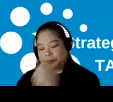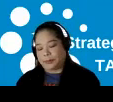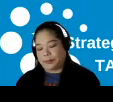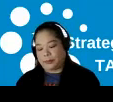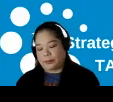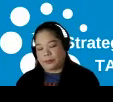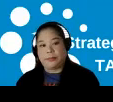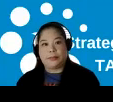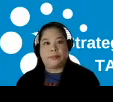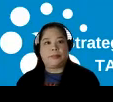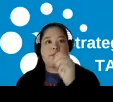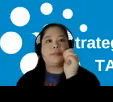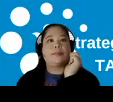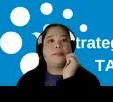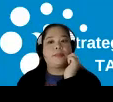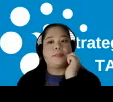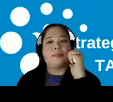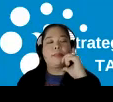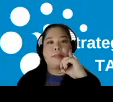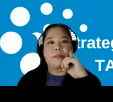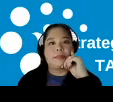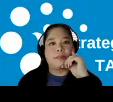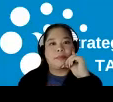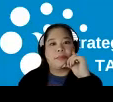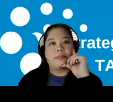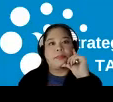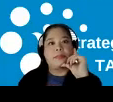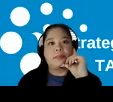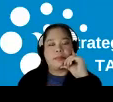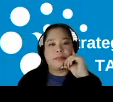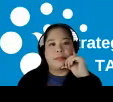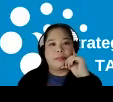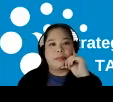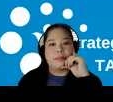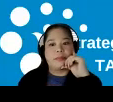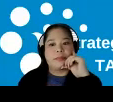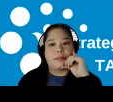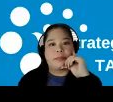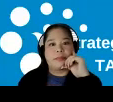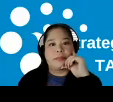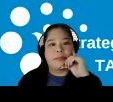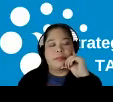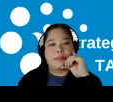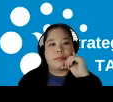Now, when they say connected to the funding, is that specific in regards